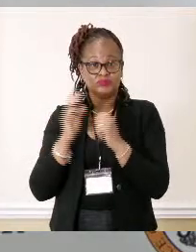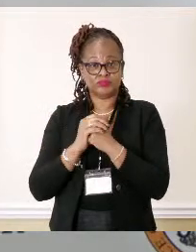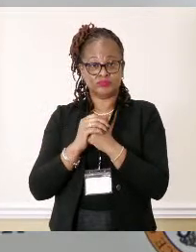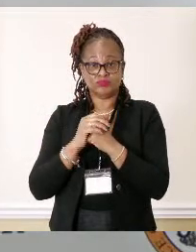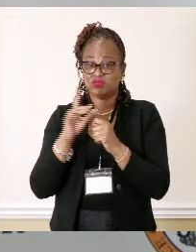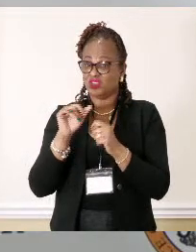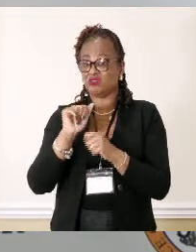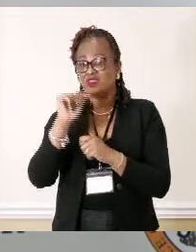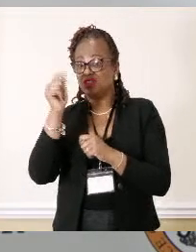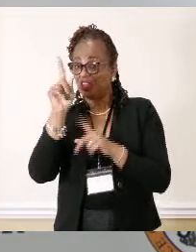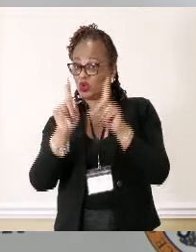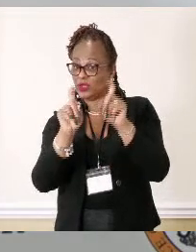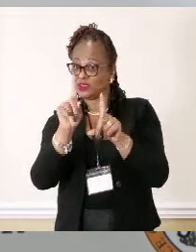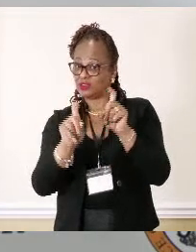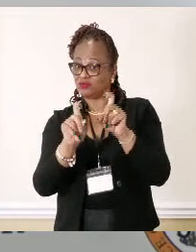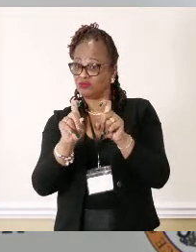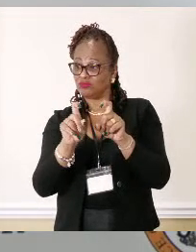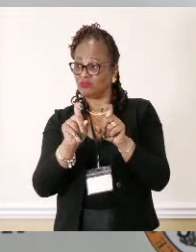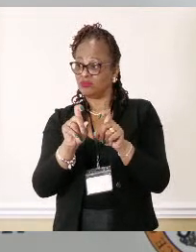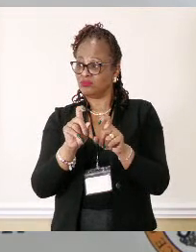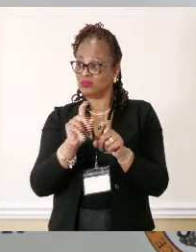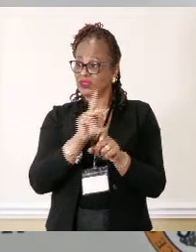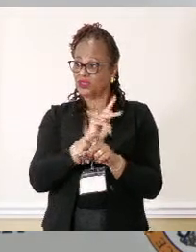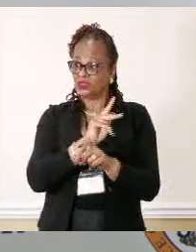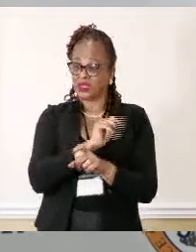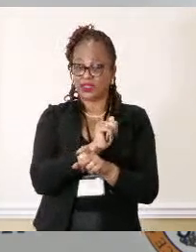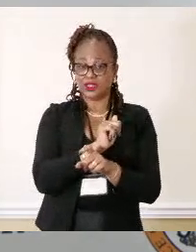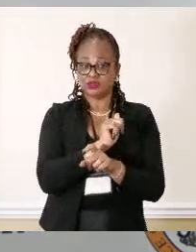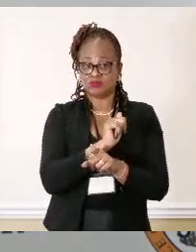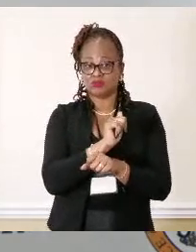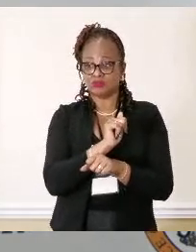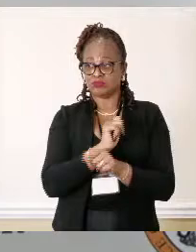Do you have another question? Keishla Adley, please.